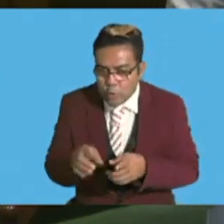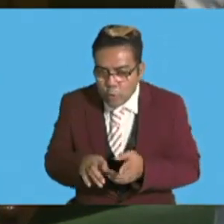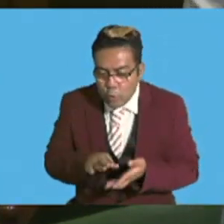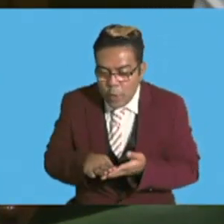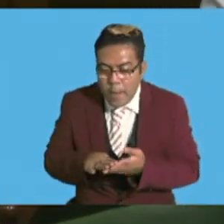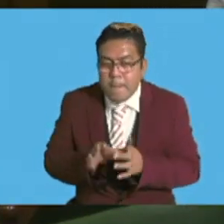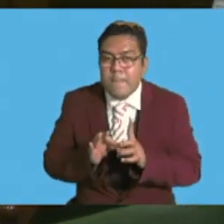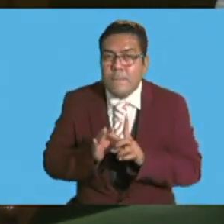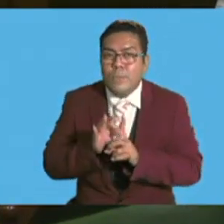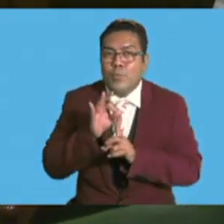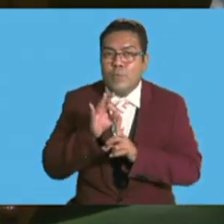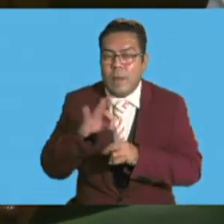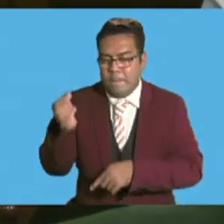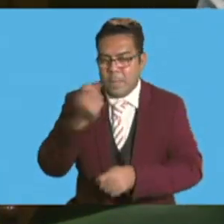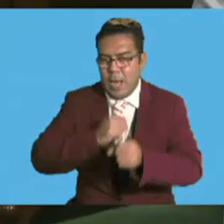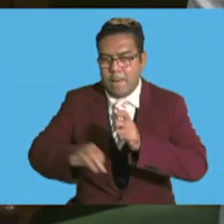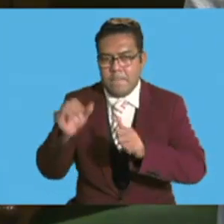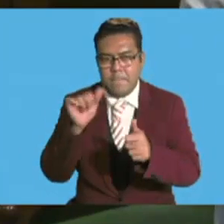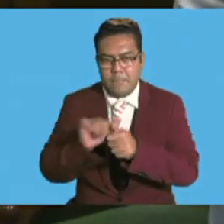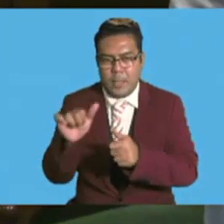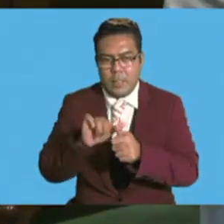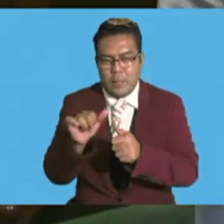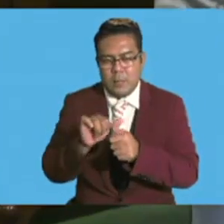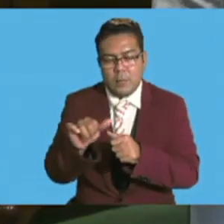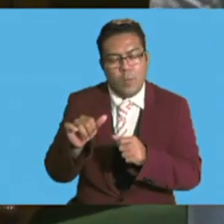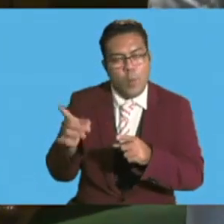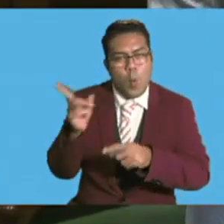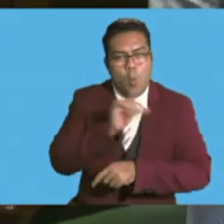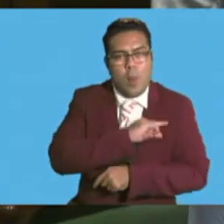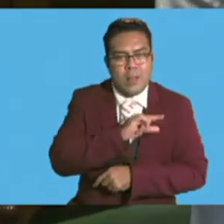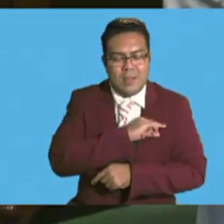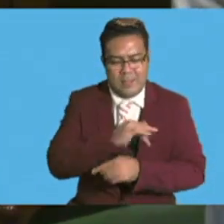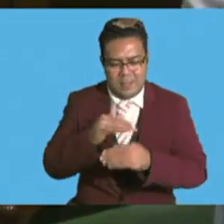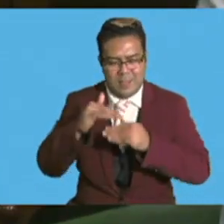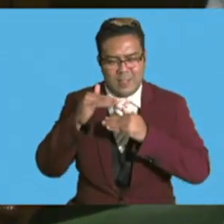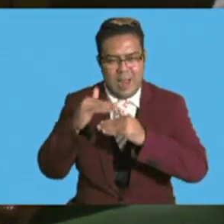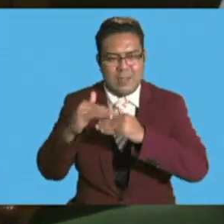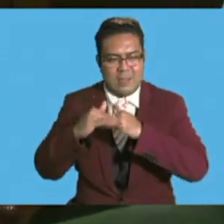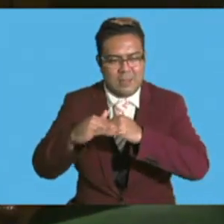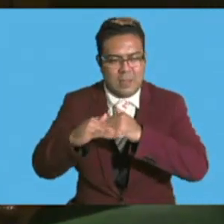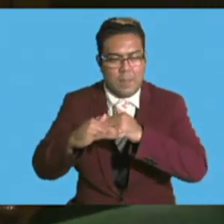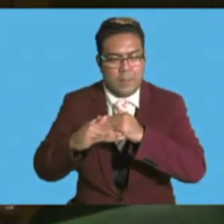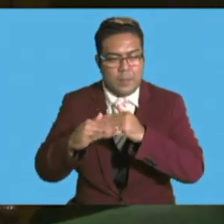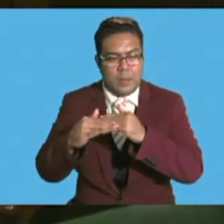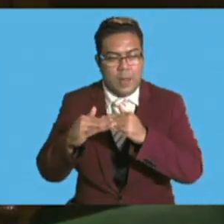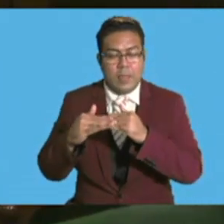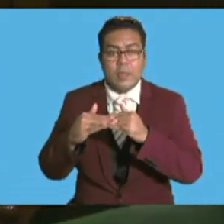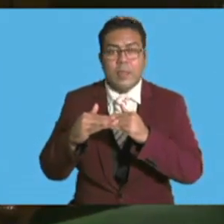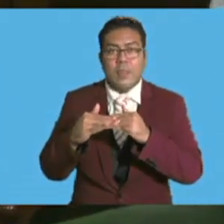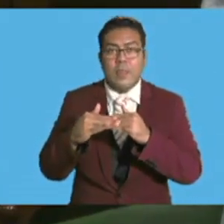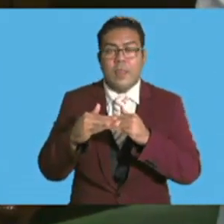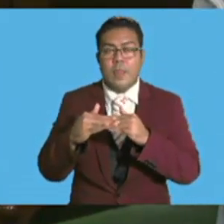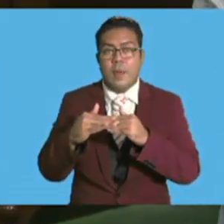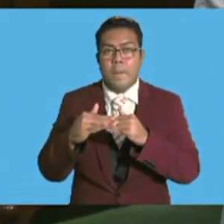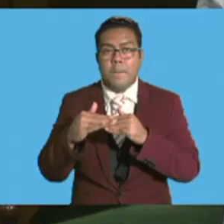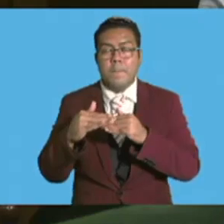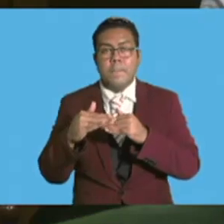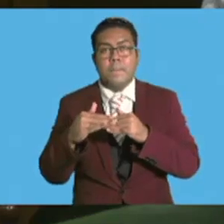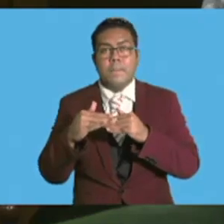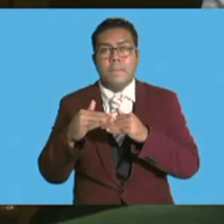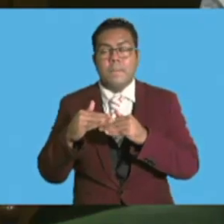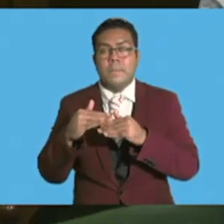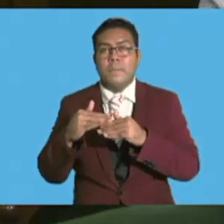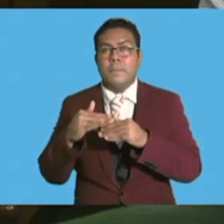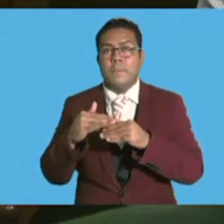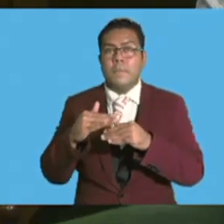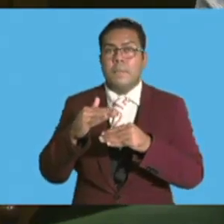and as such, we're becoming better to be able to support our people with quality standards. The Ministry of Health, Medical Services, Public Health Services is committed